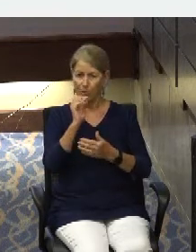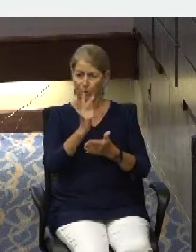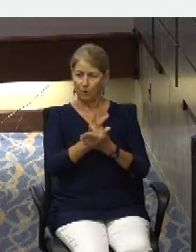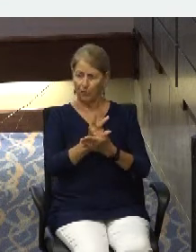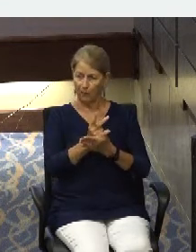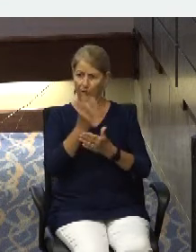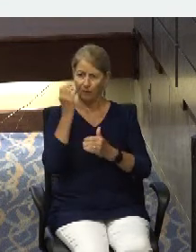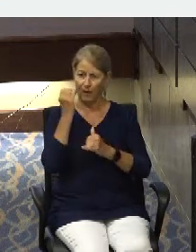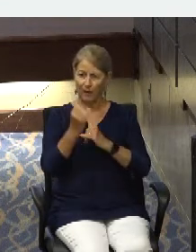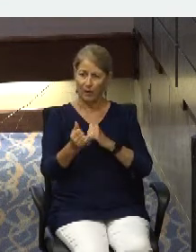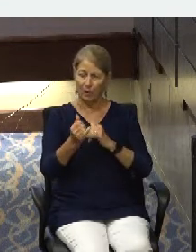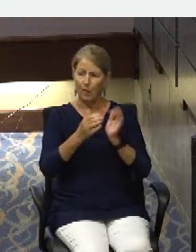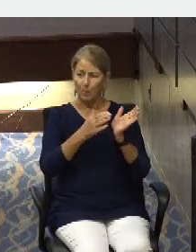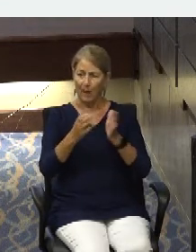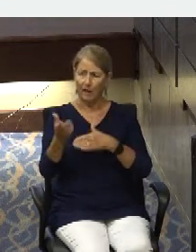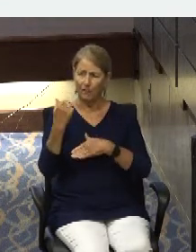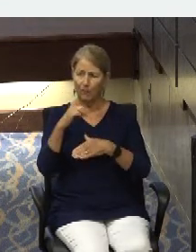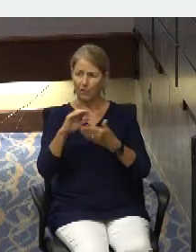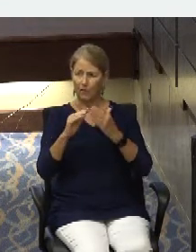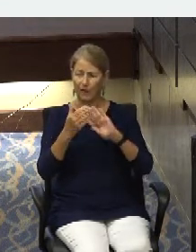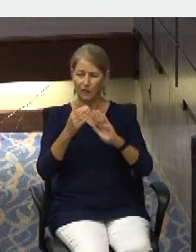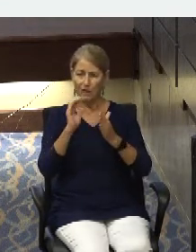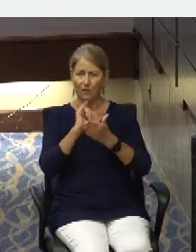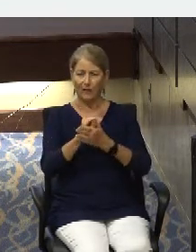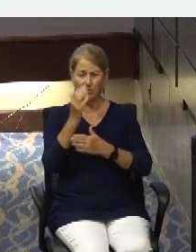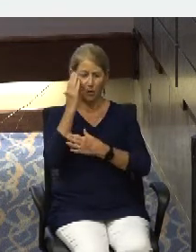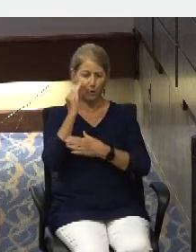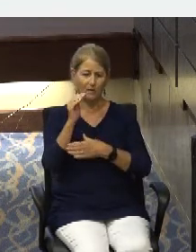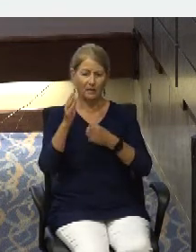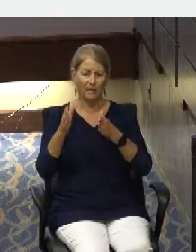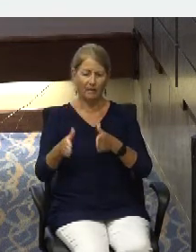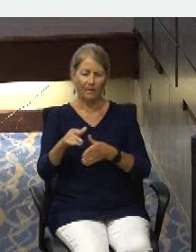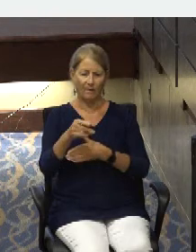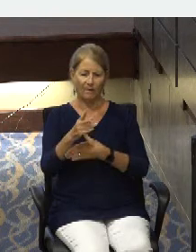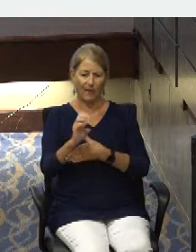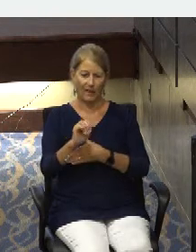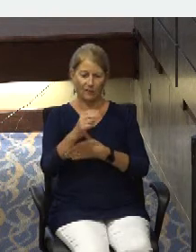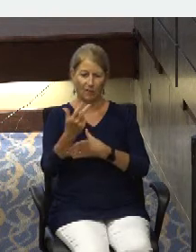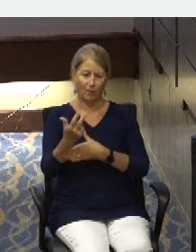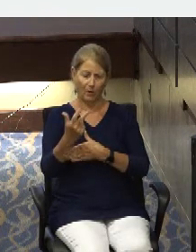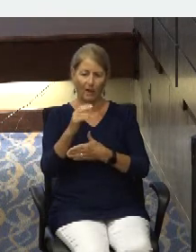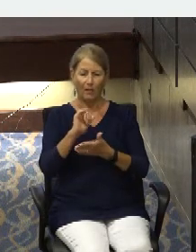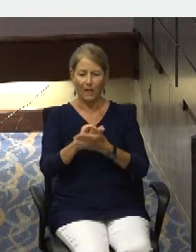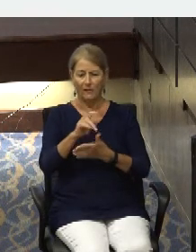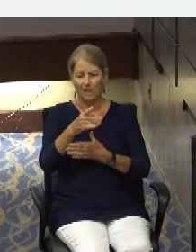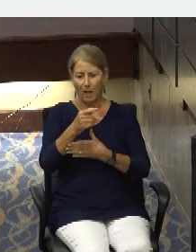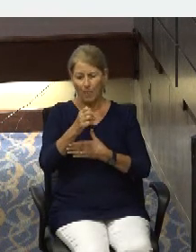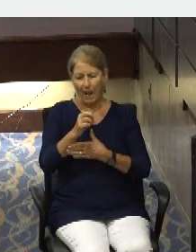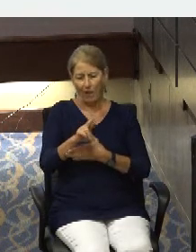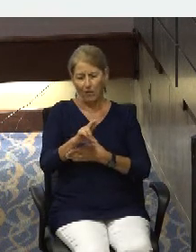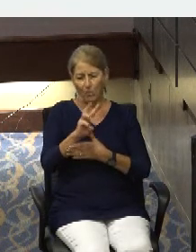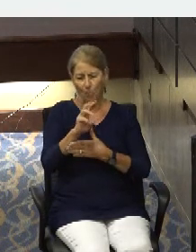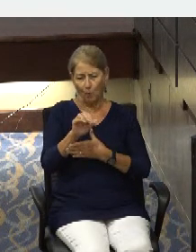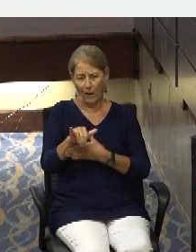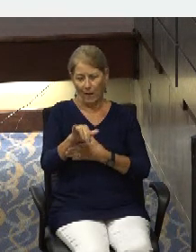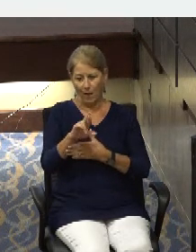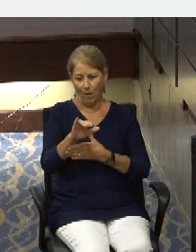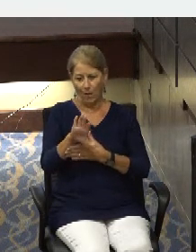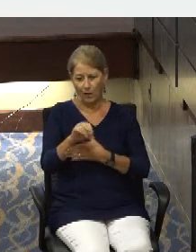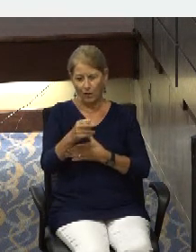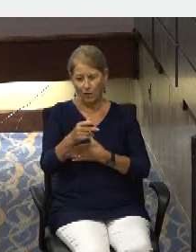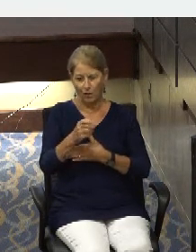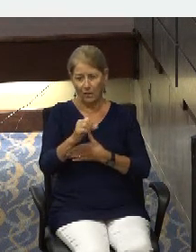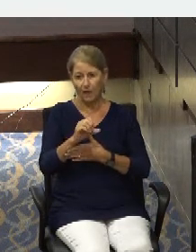Village, which is known as Phase 3 for this PUD. This is at Panther Way between Ritchie Road and Farm Miller Road,